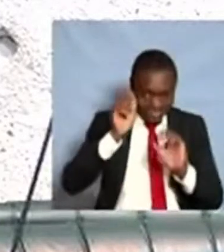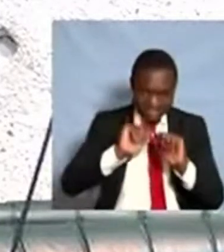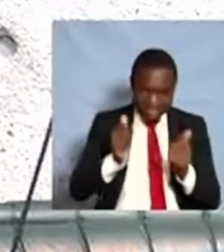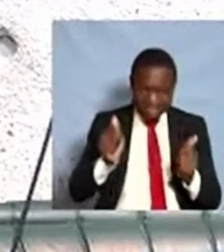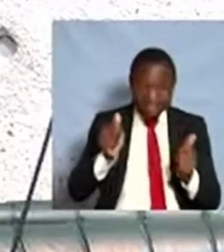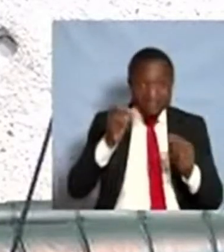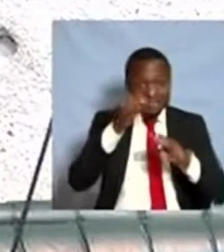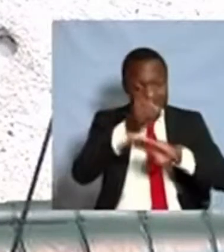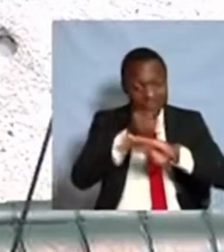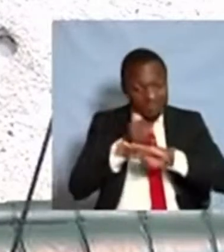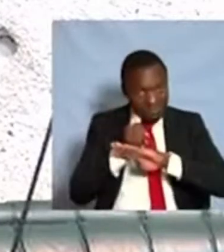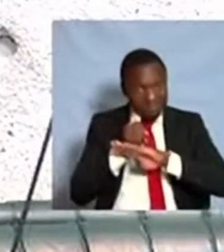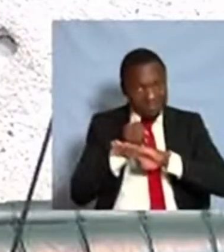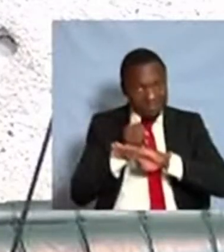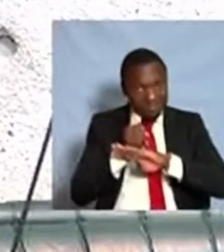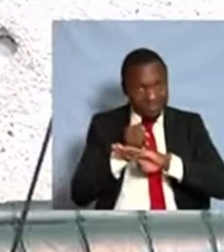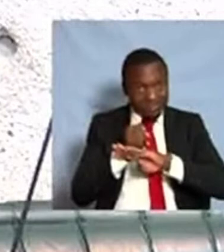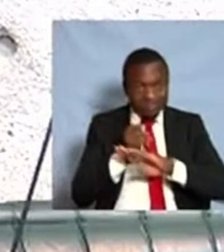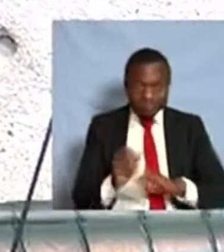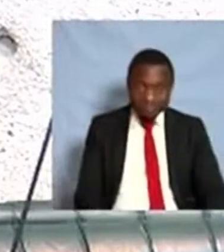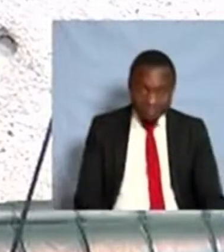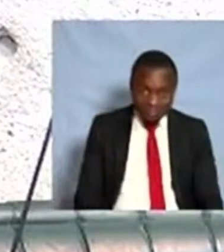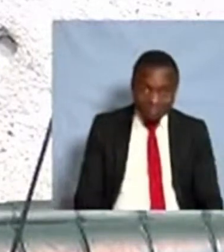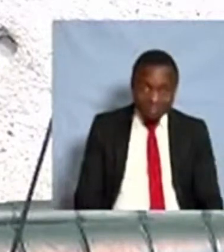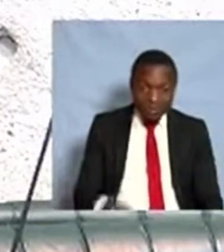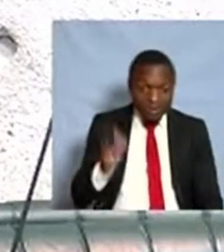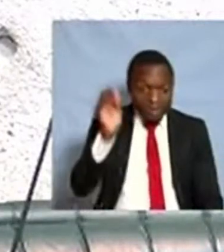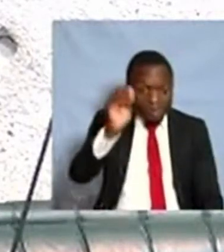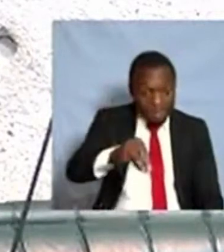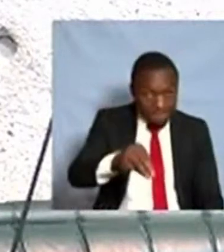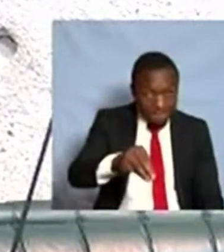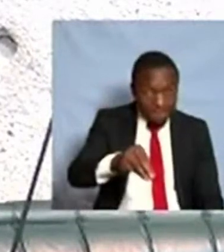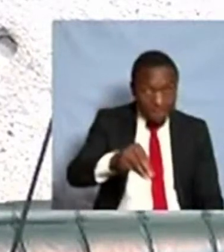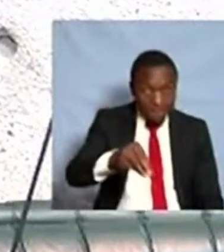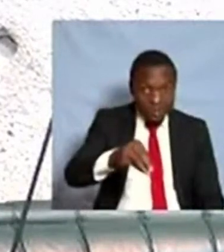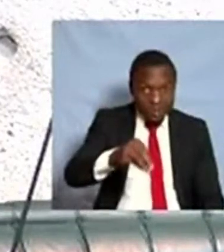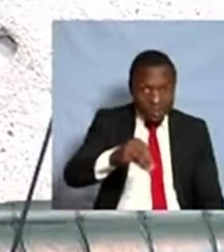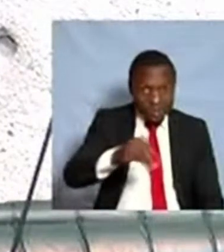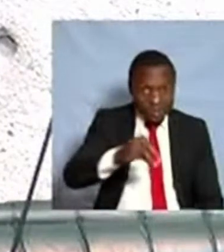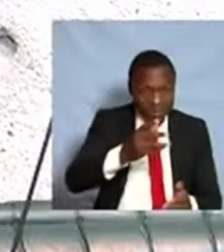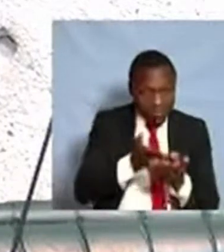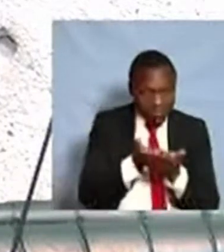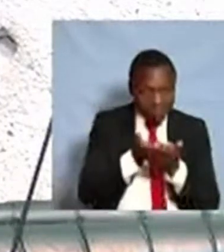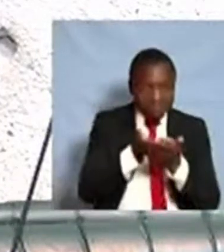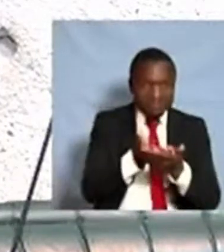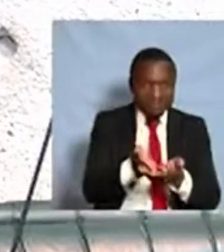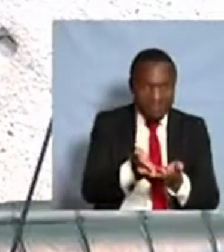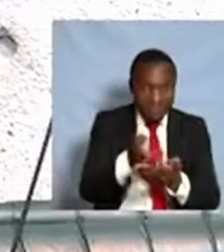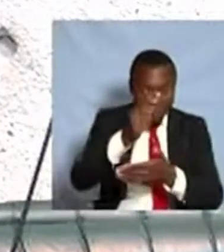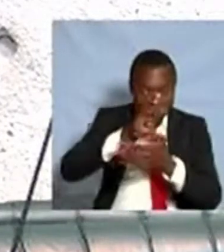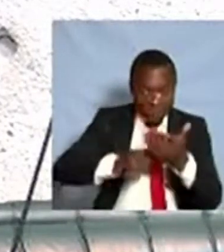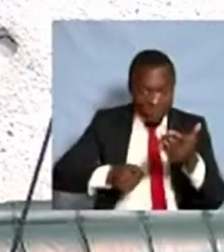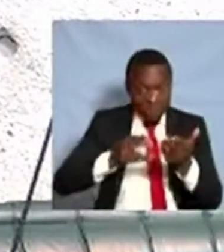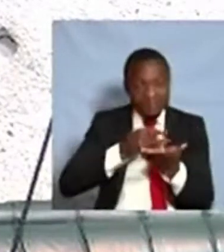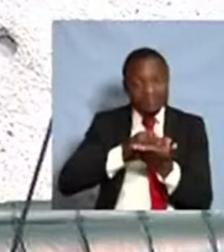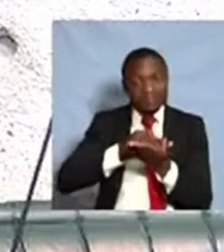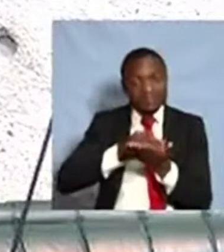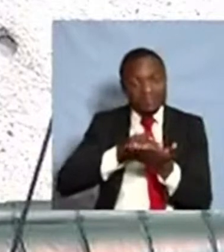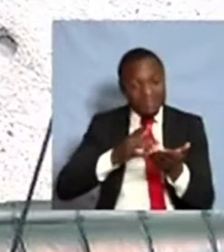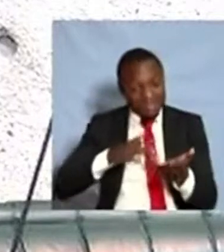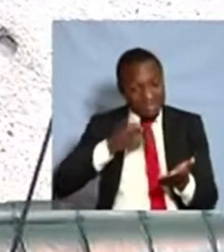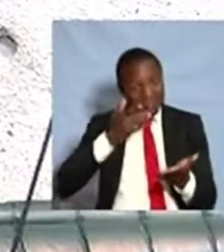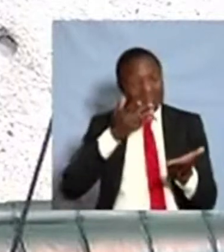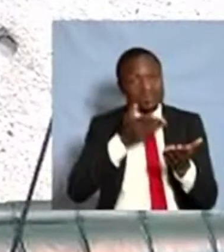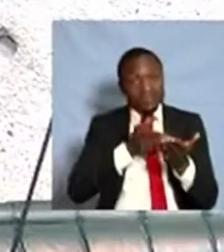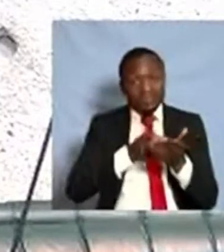were invited to lodge or to make amendments or submissions on what we felt this Public